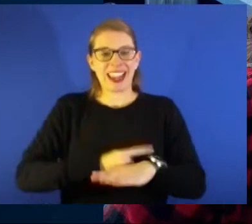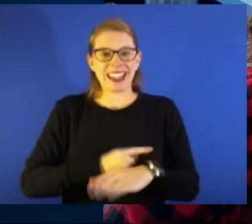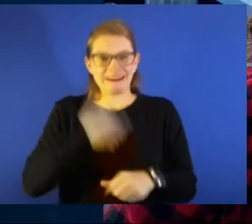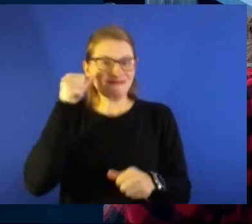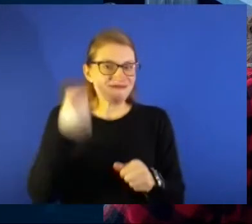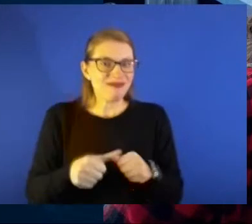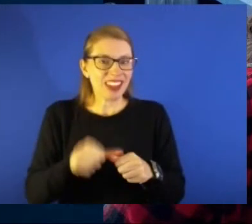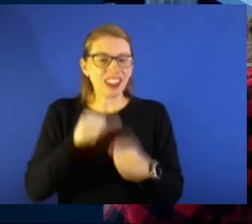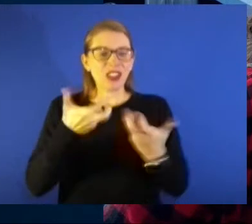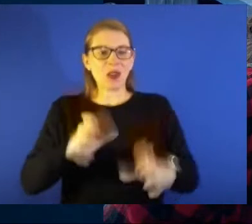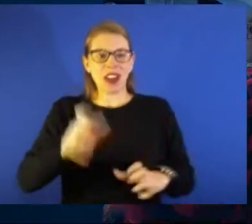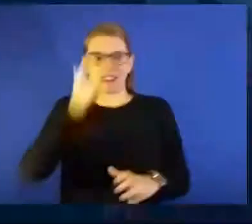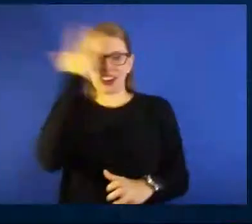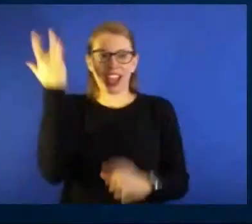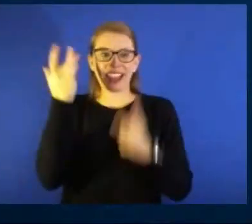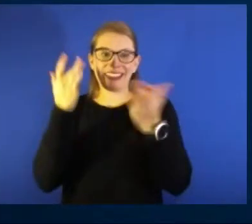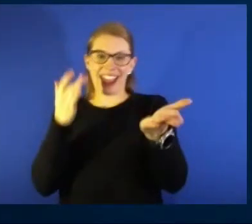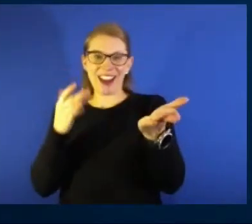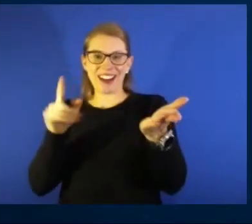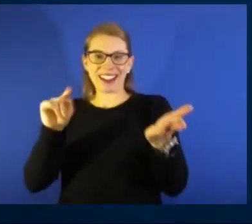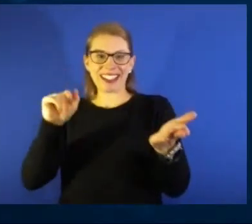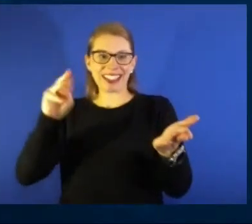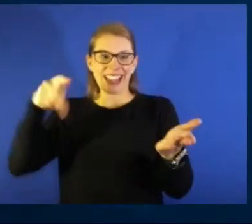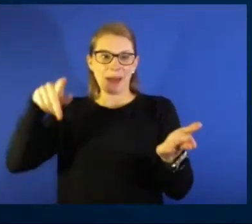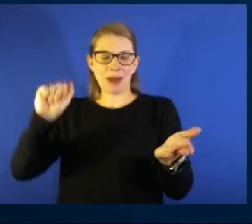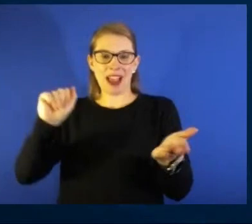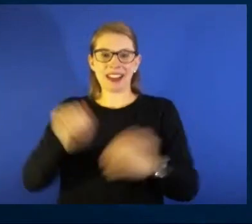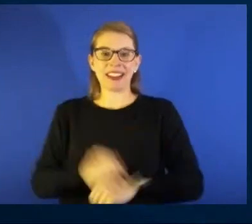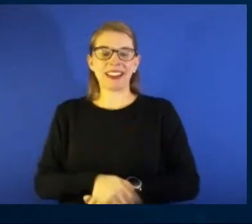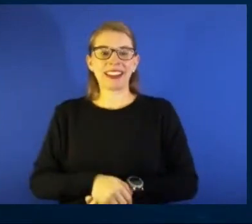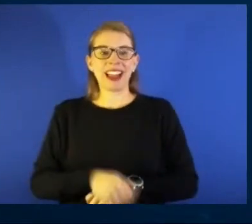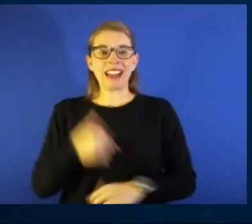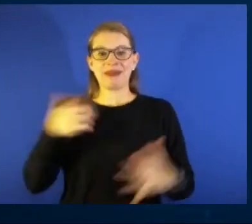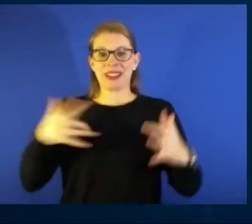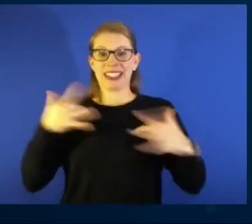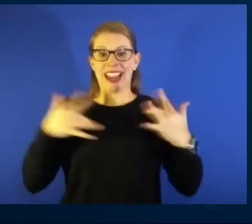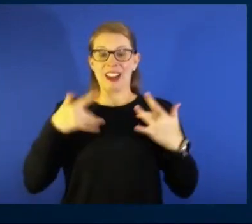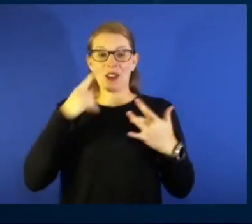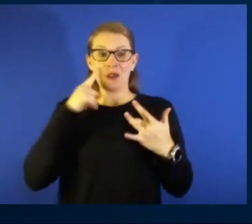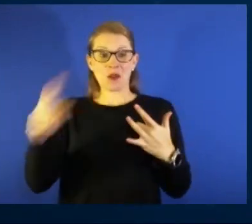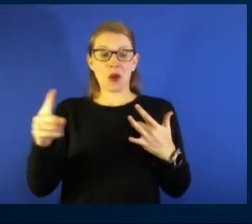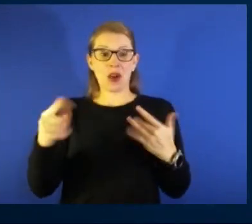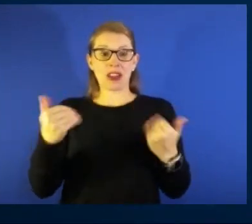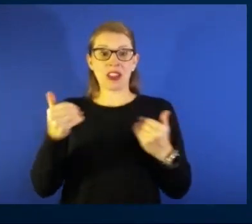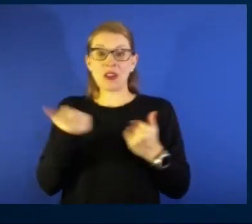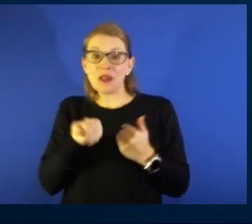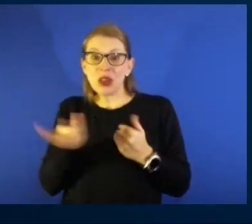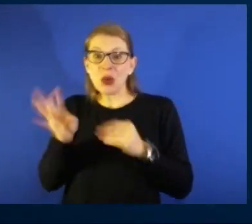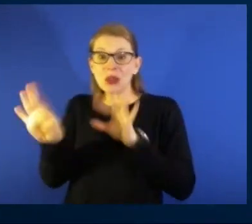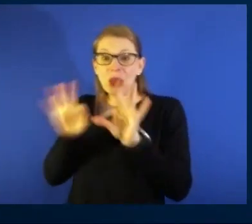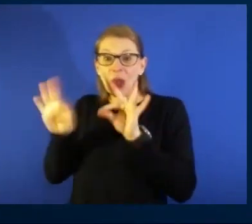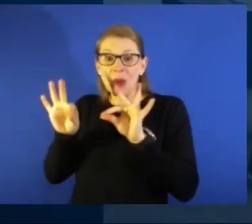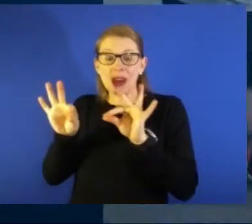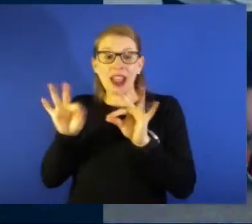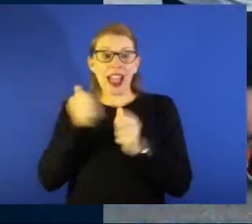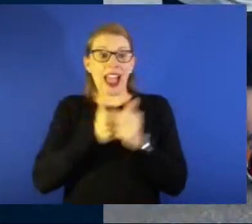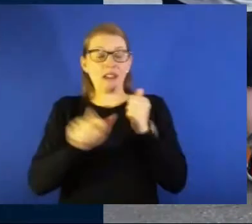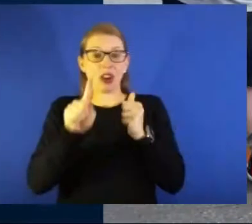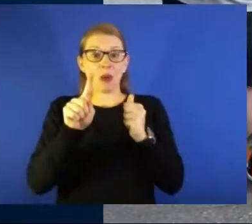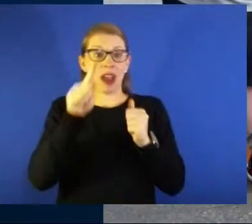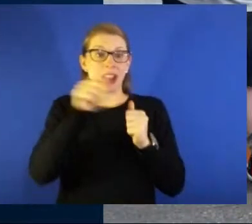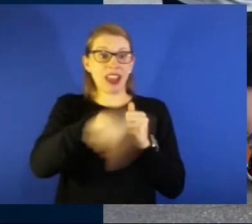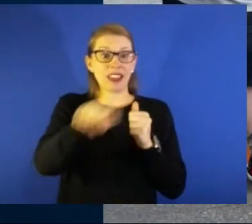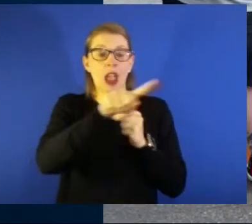you are in Tampa. Oh, there you go. And I remember, I was so excited for the very select few that got chosen. Everyone up there just deserved